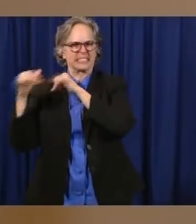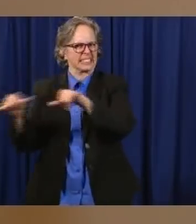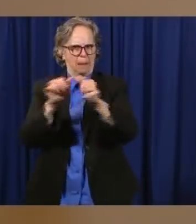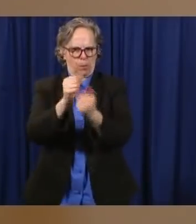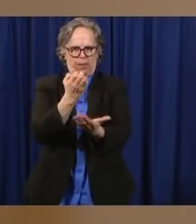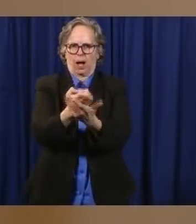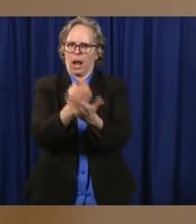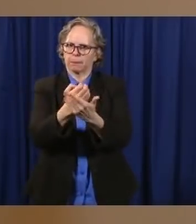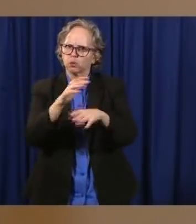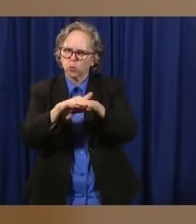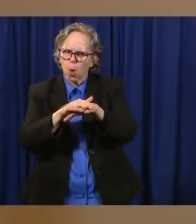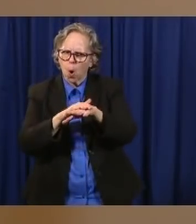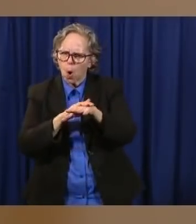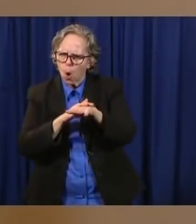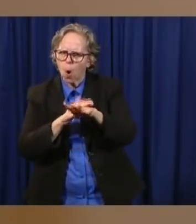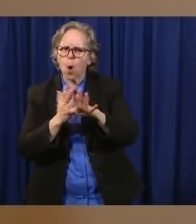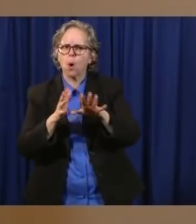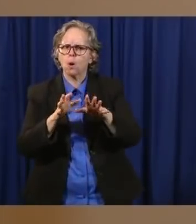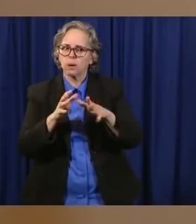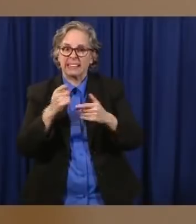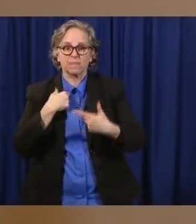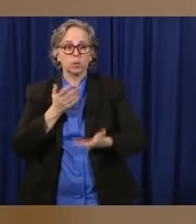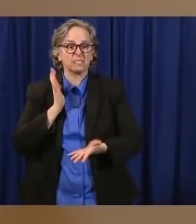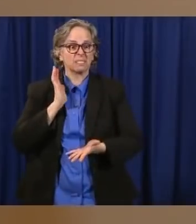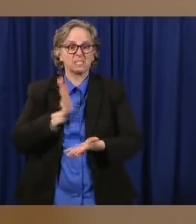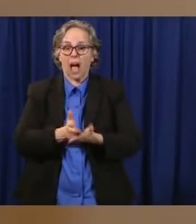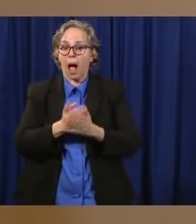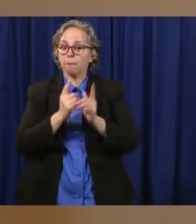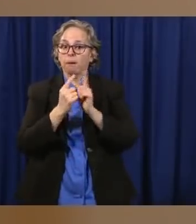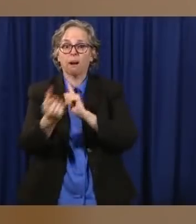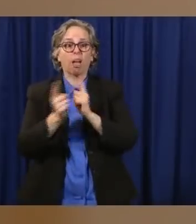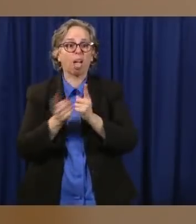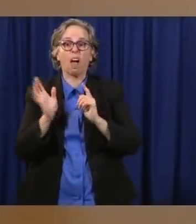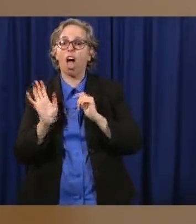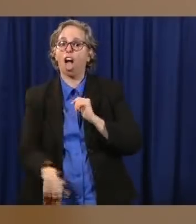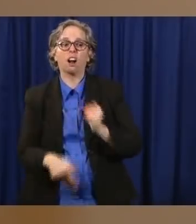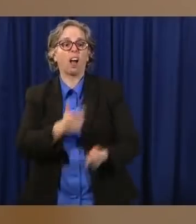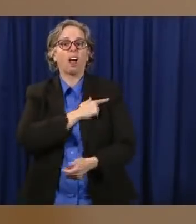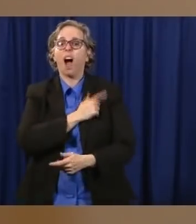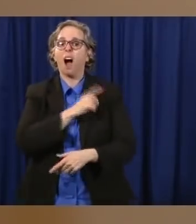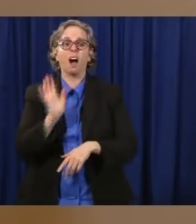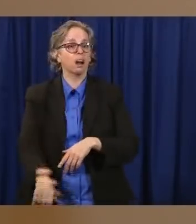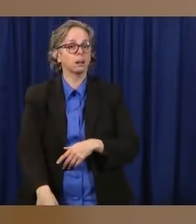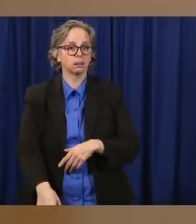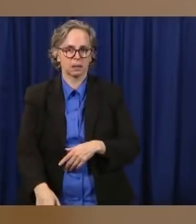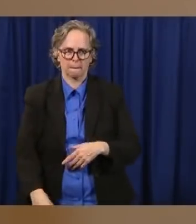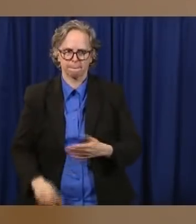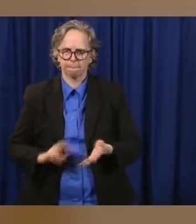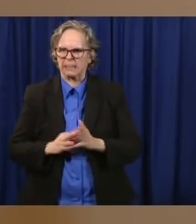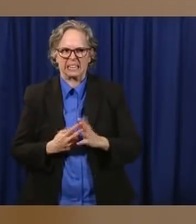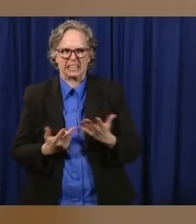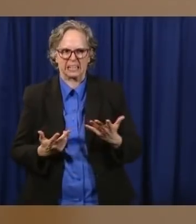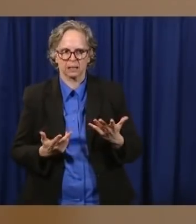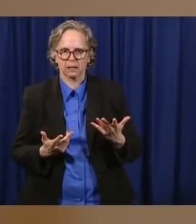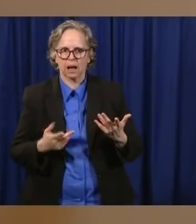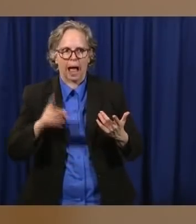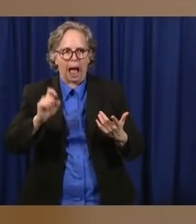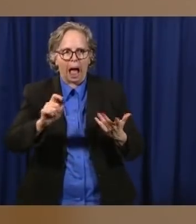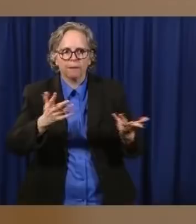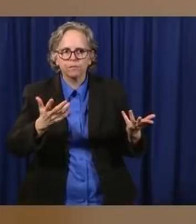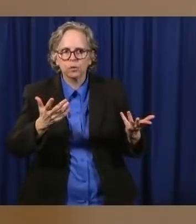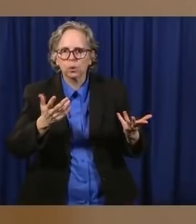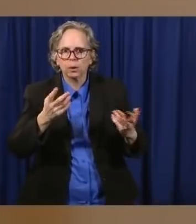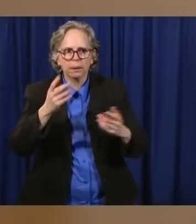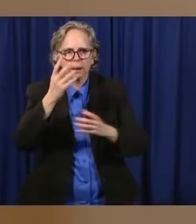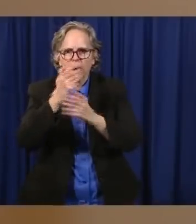were removed, the economic recovery is still dealing with the fact that we have this deadly virus, which is taking people out of work.